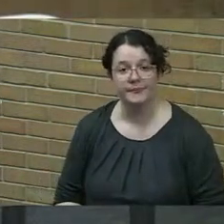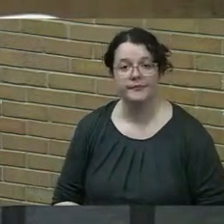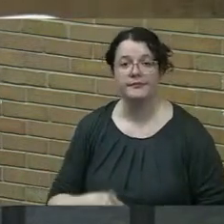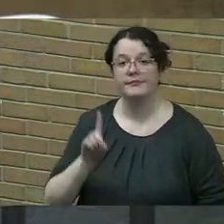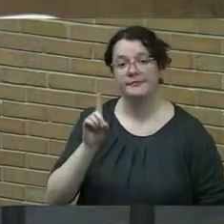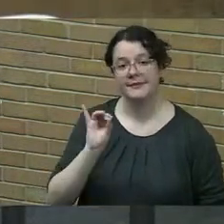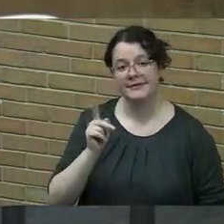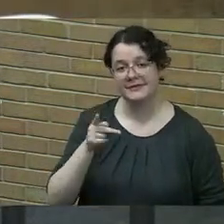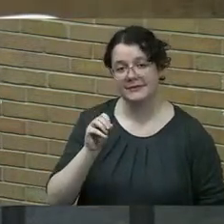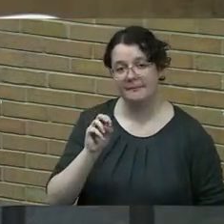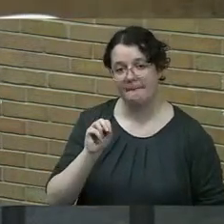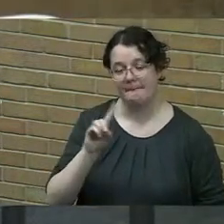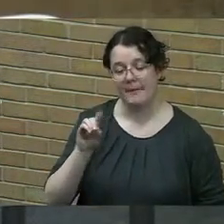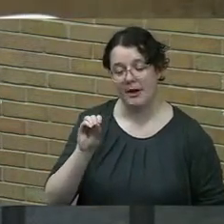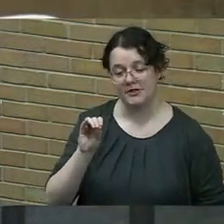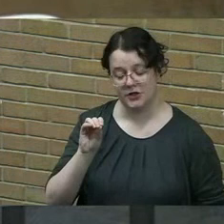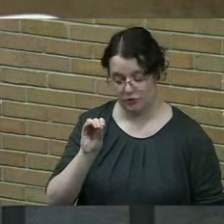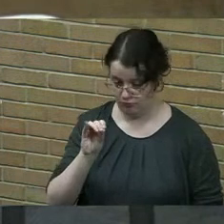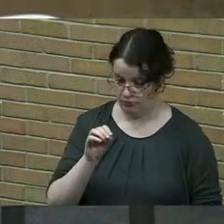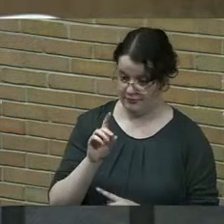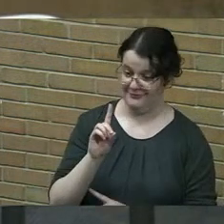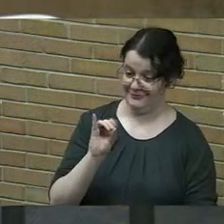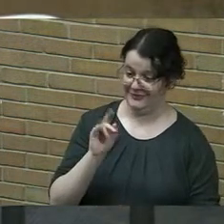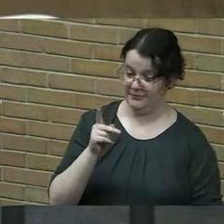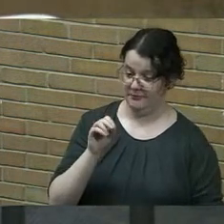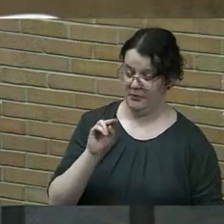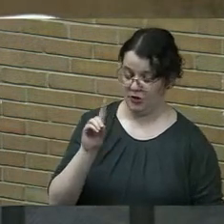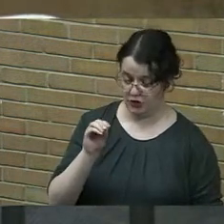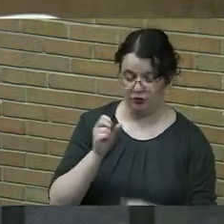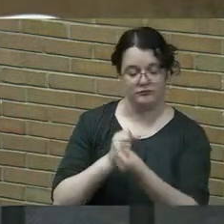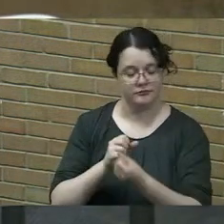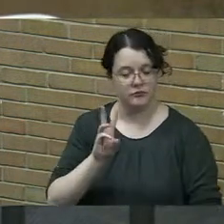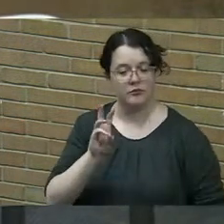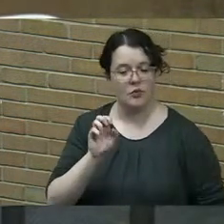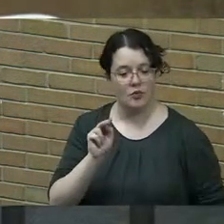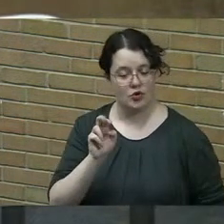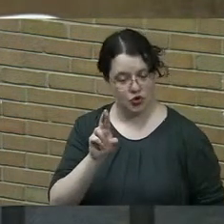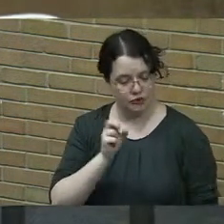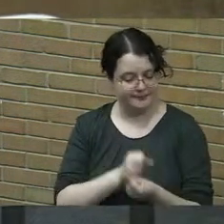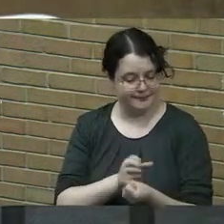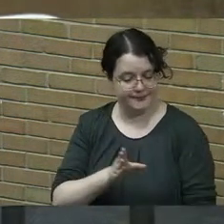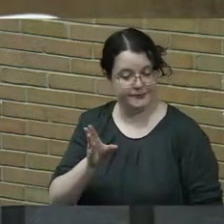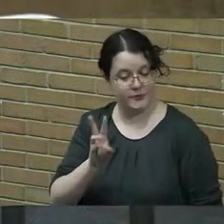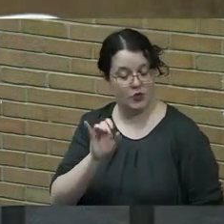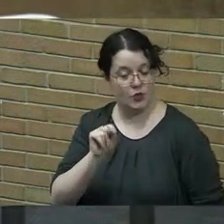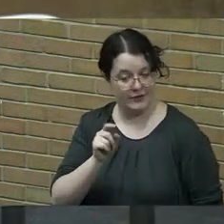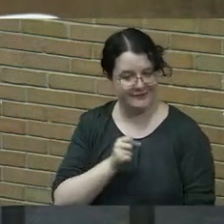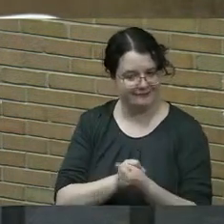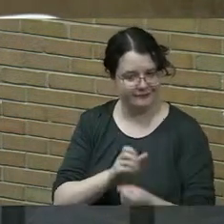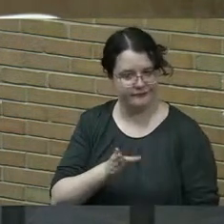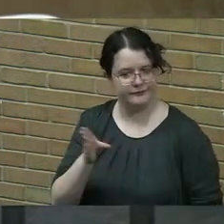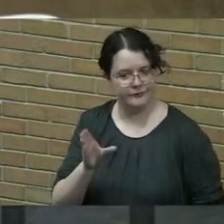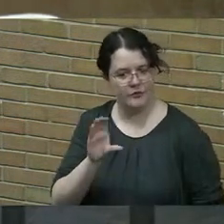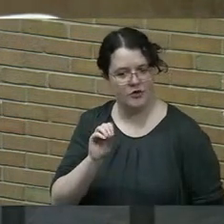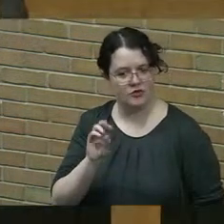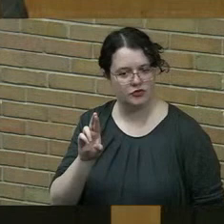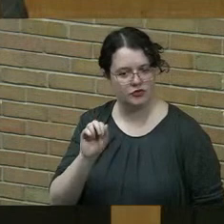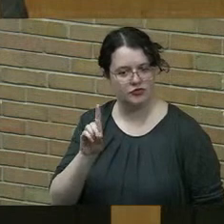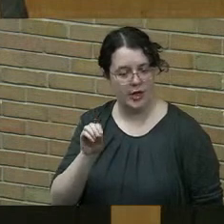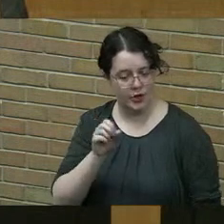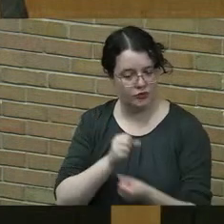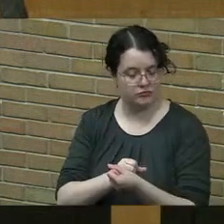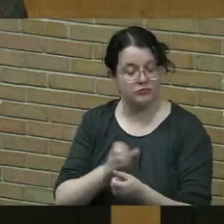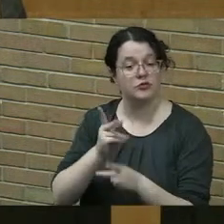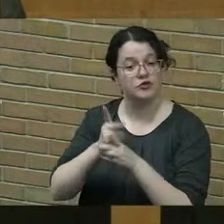Councilmember DePonzio? Aye. Councilmember Werner? Aye. Councilmember Wilt? Aye. Councilmember Corrado? Aye. Supervisor Maley?